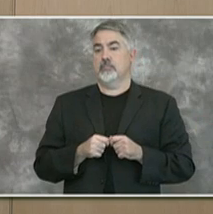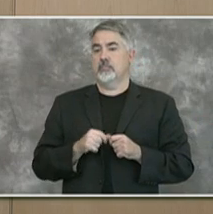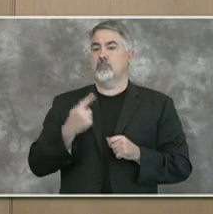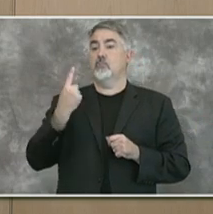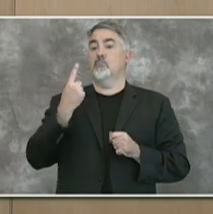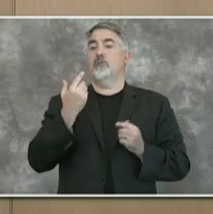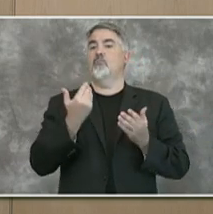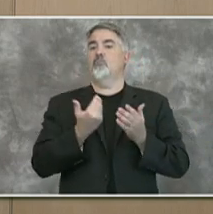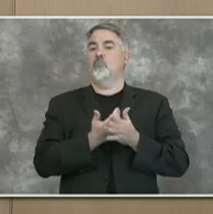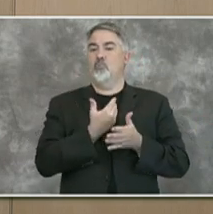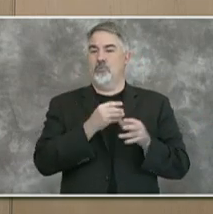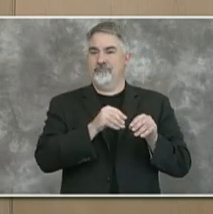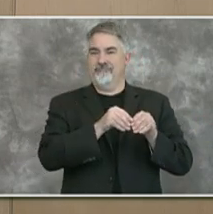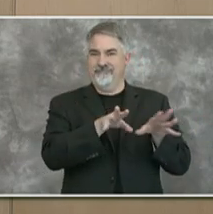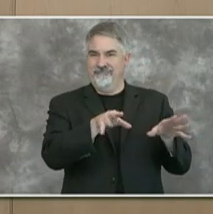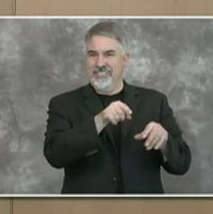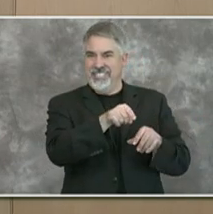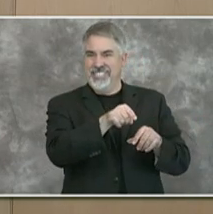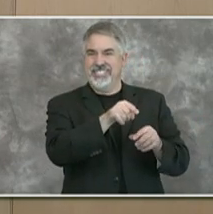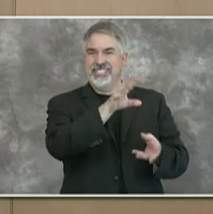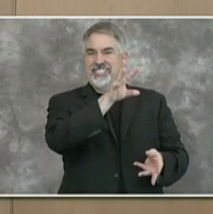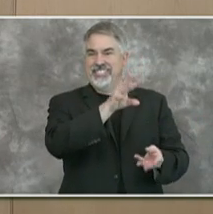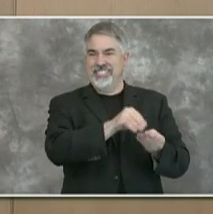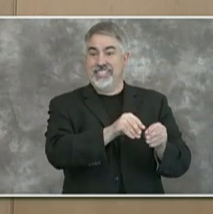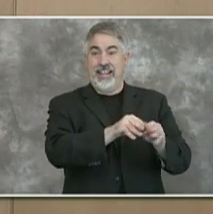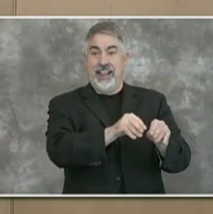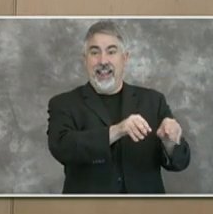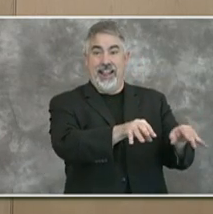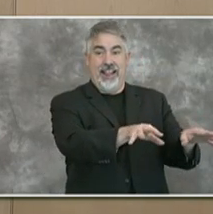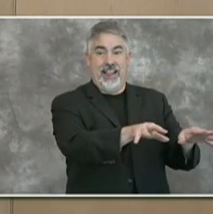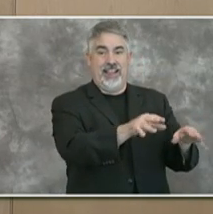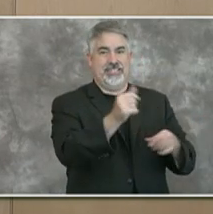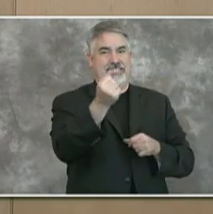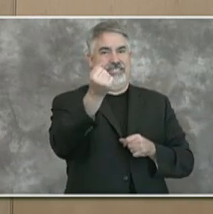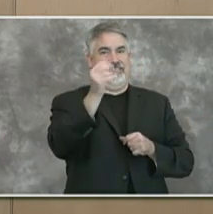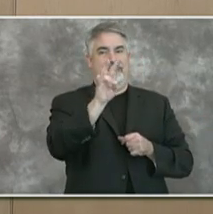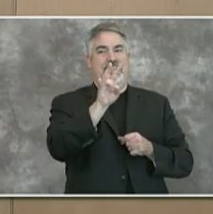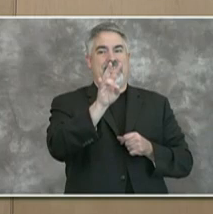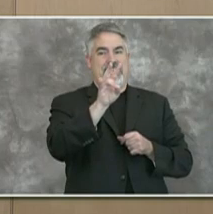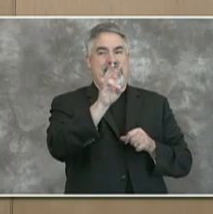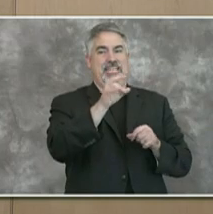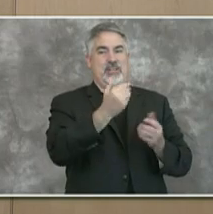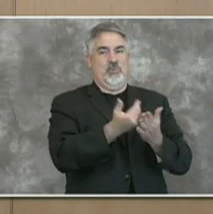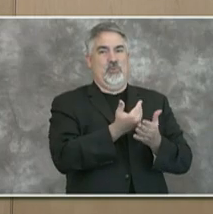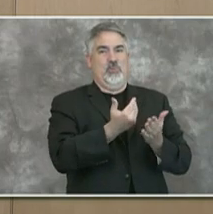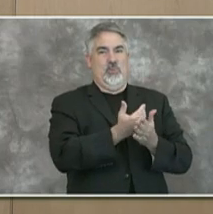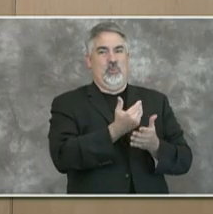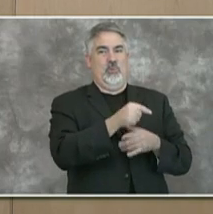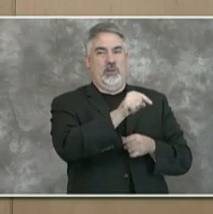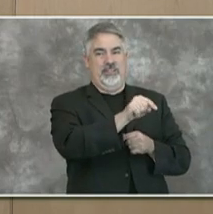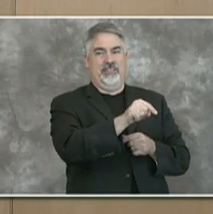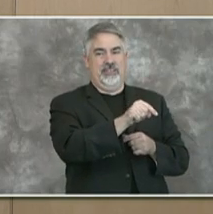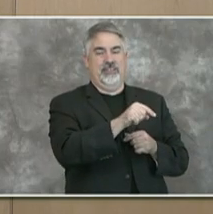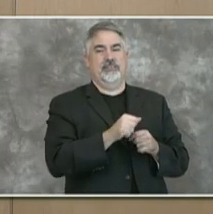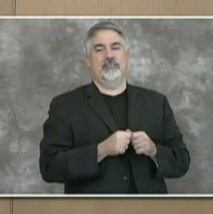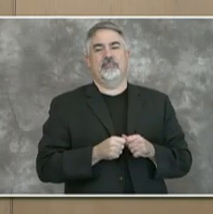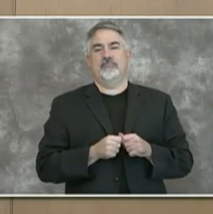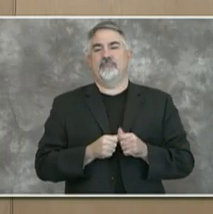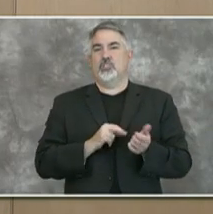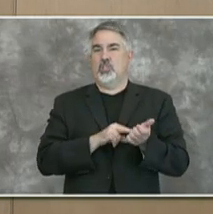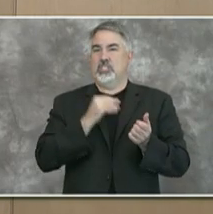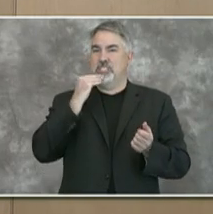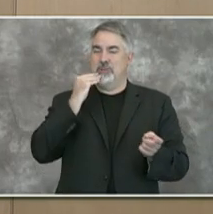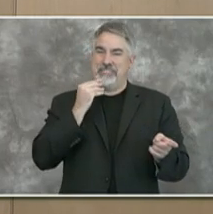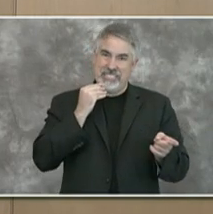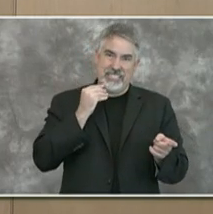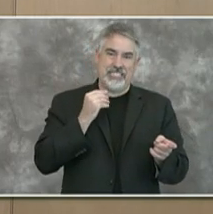number of total outbreaks of 17. And this new outbreak is in a congregate facility, which brings that